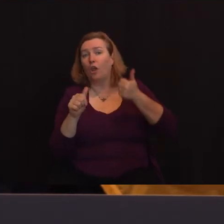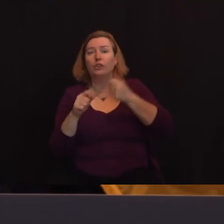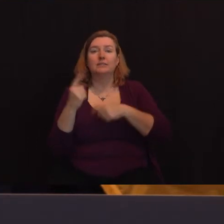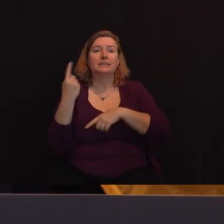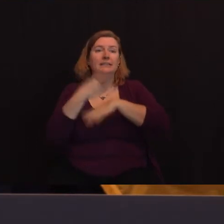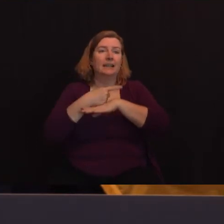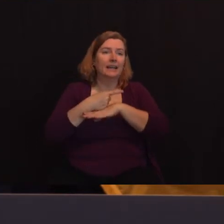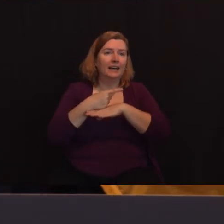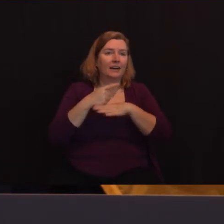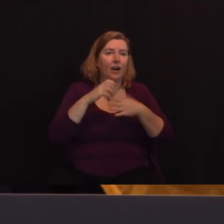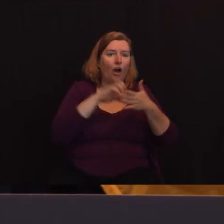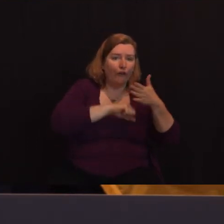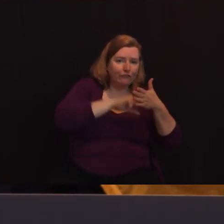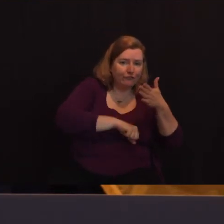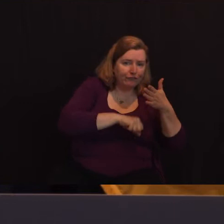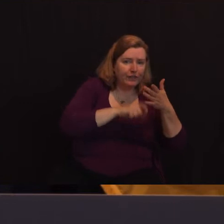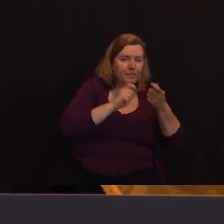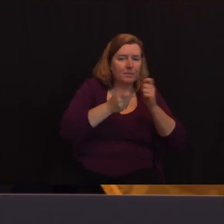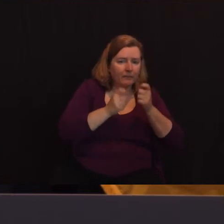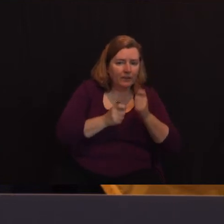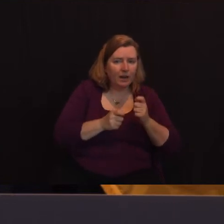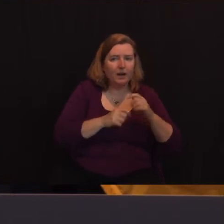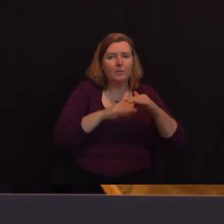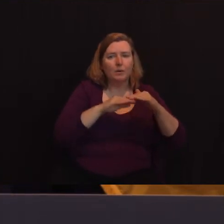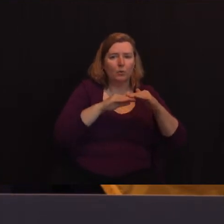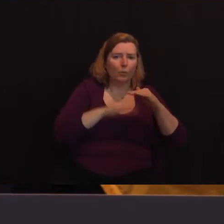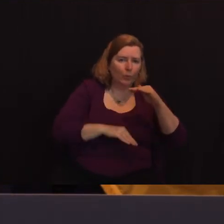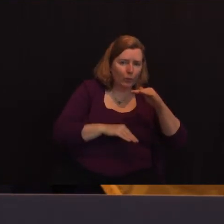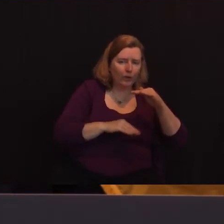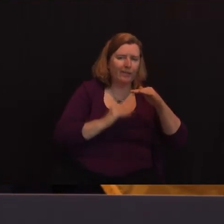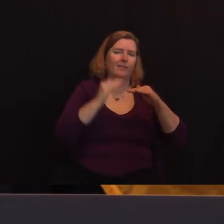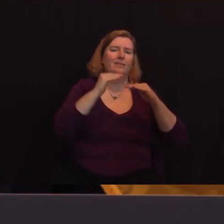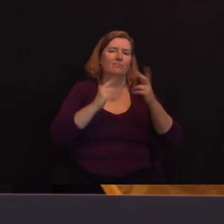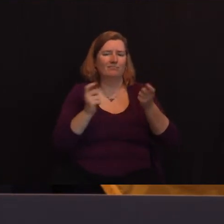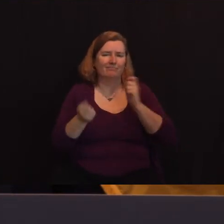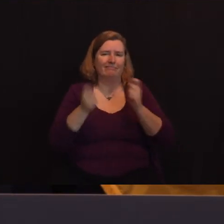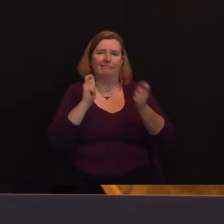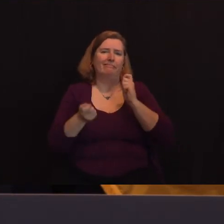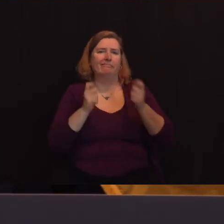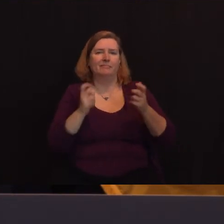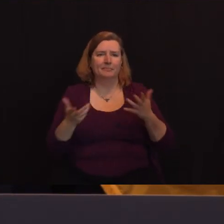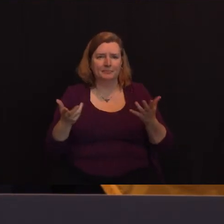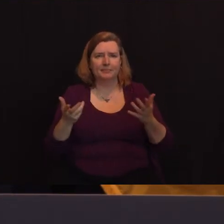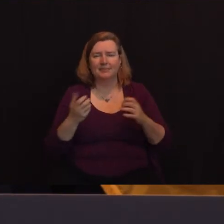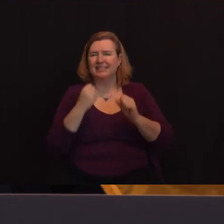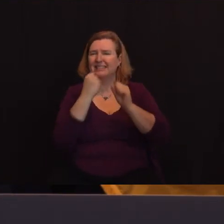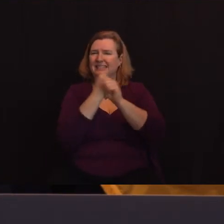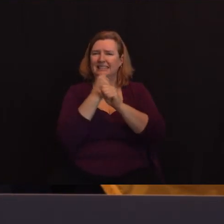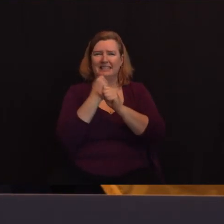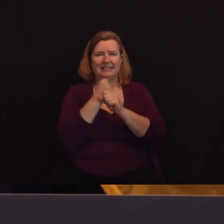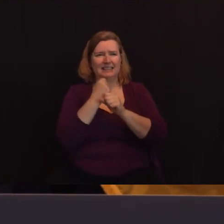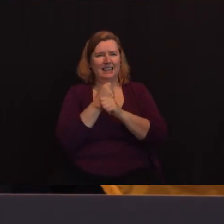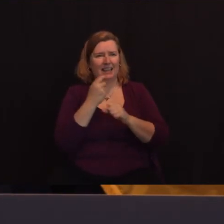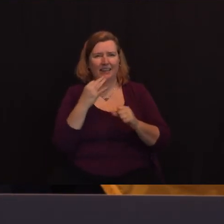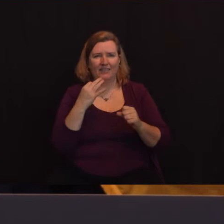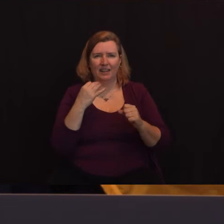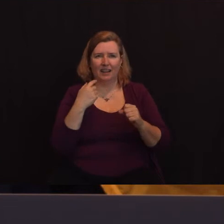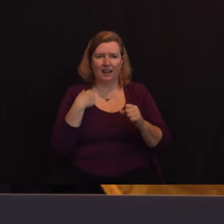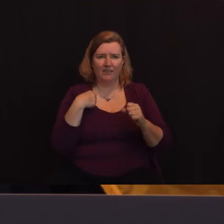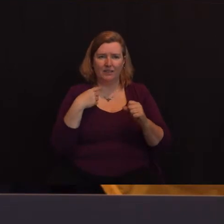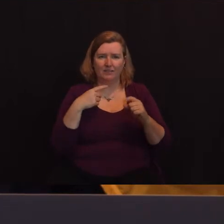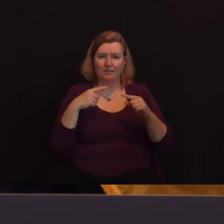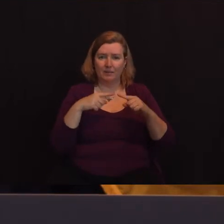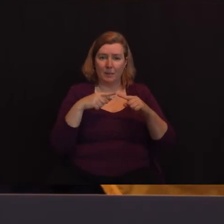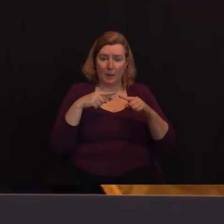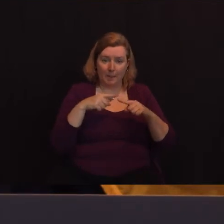down and adjusted the number down. And just because of the nature of the statistic itself, when you have a big bump up on one of those days